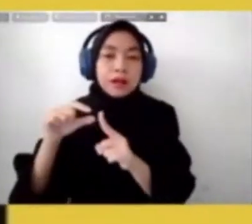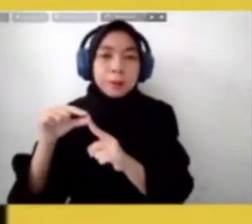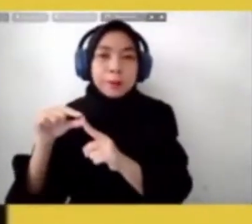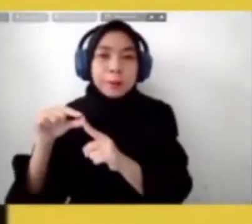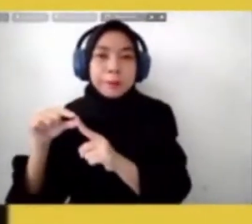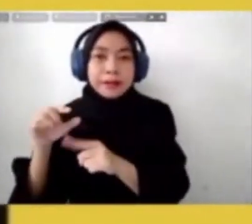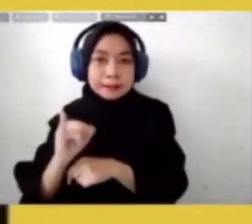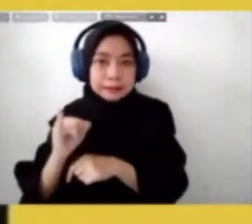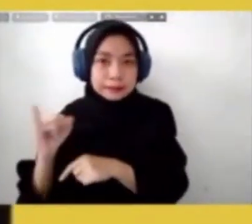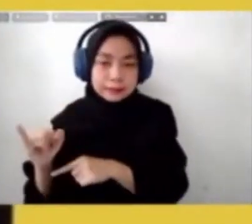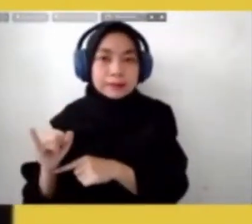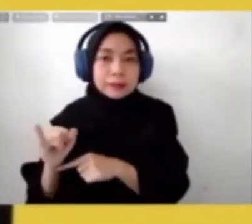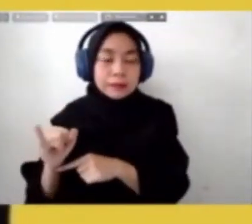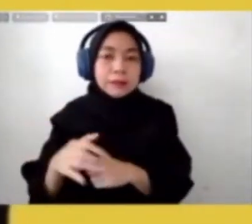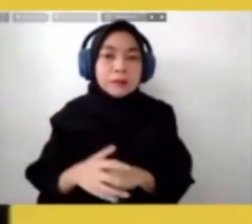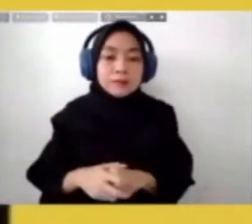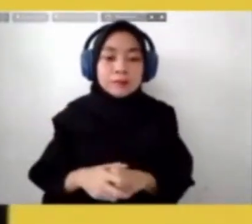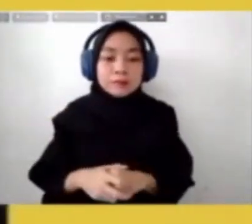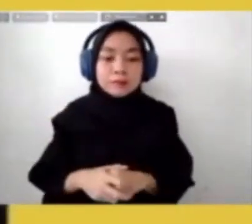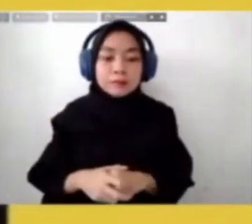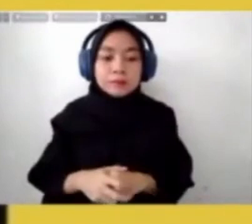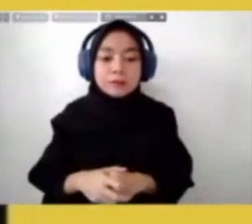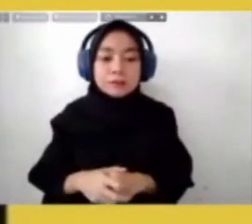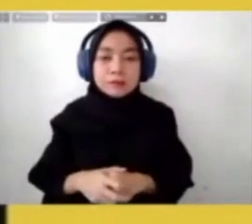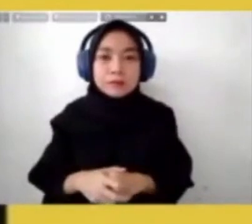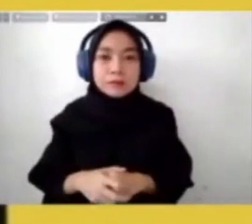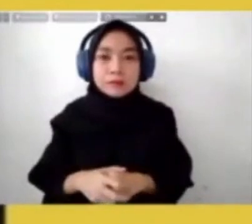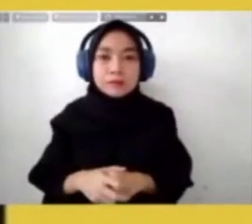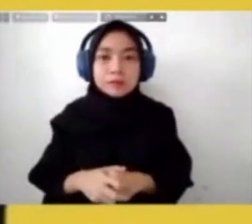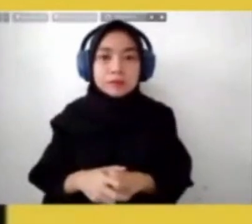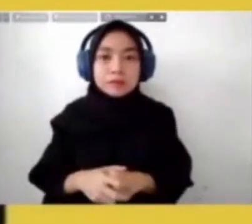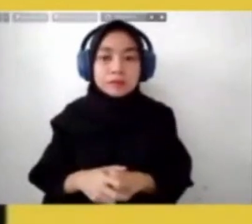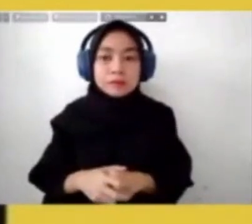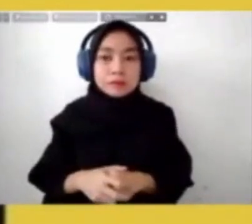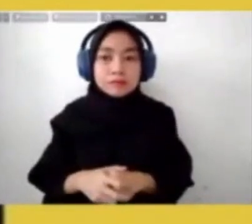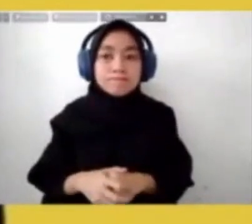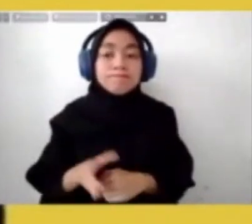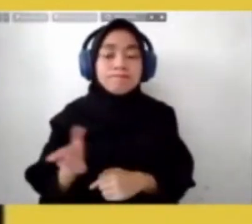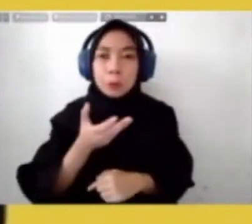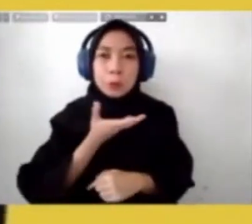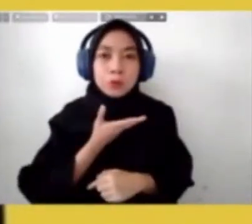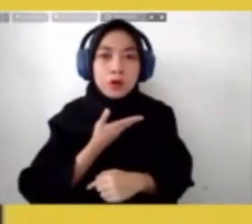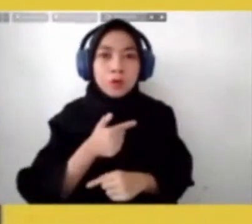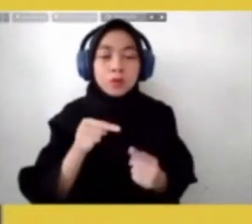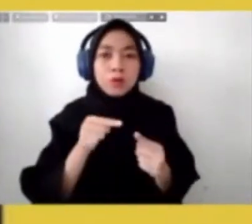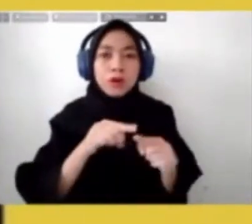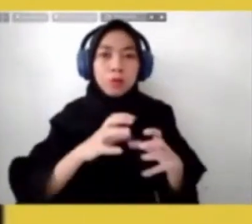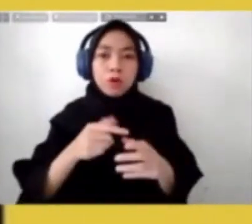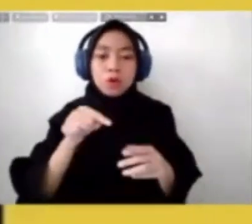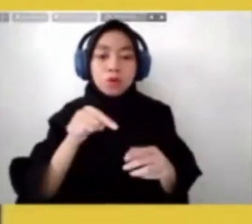Industrial Product Designers. His research interests include human-object interaction, product semantics, the psychology